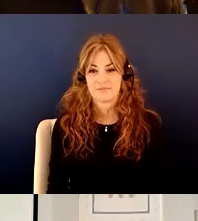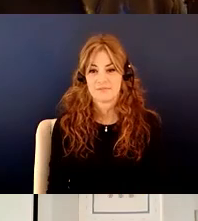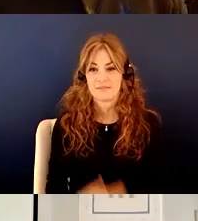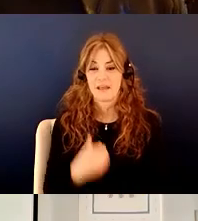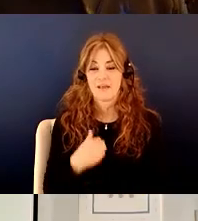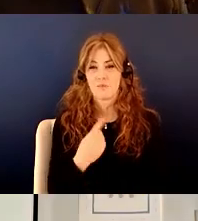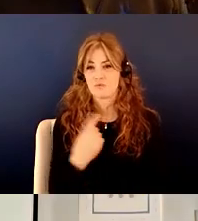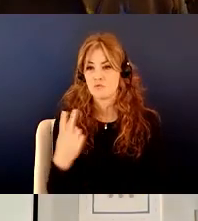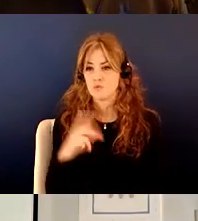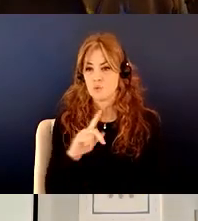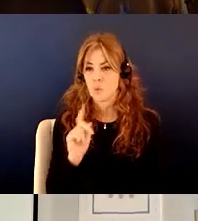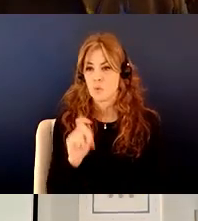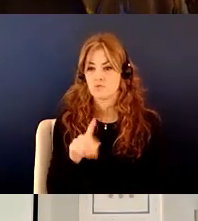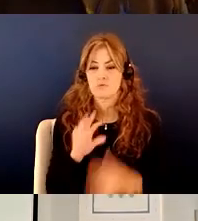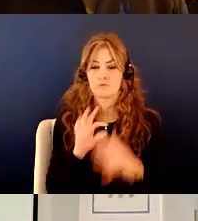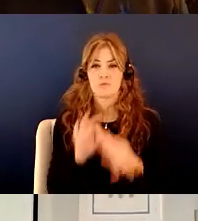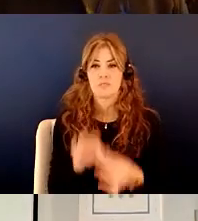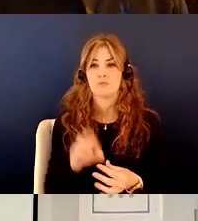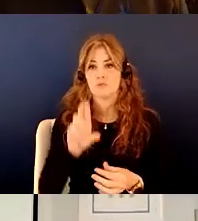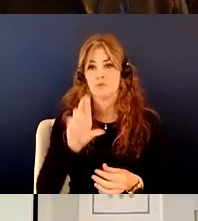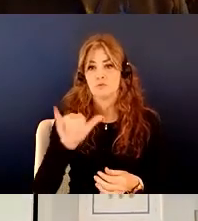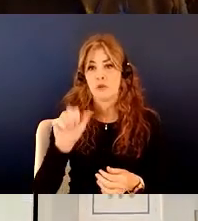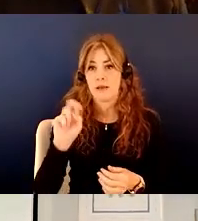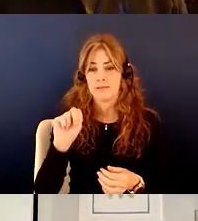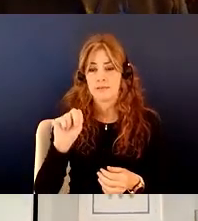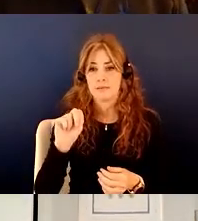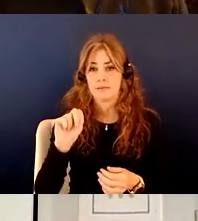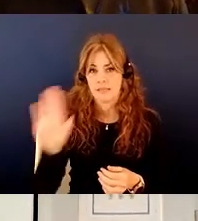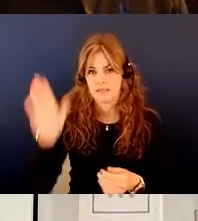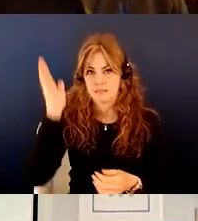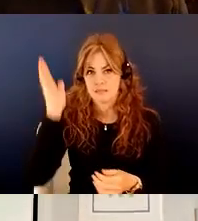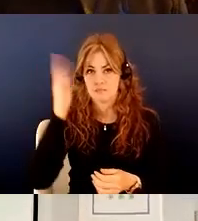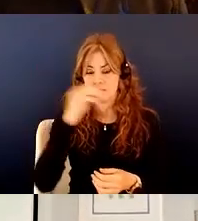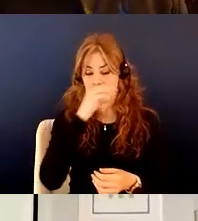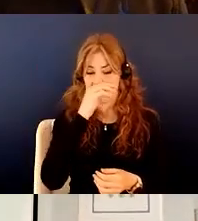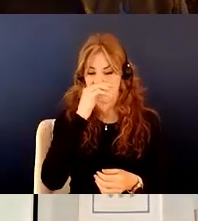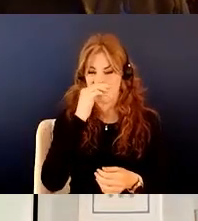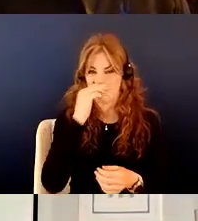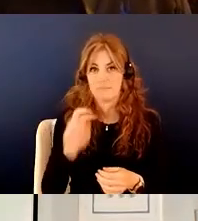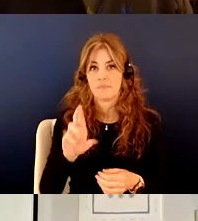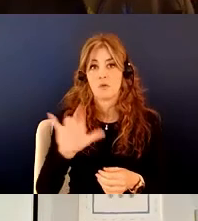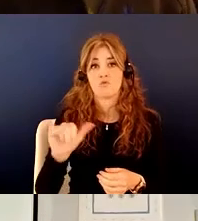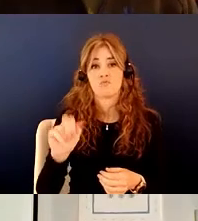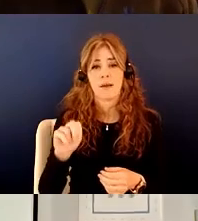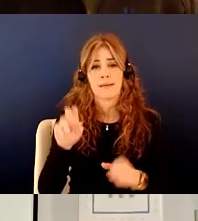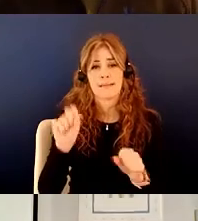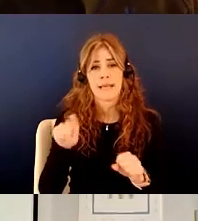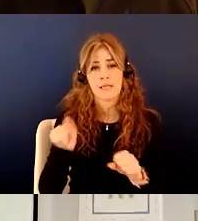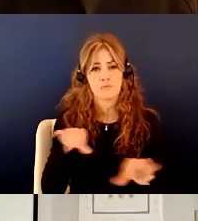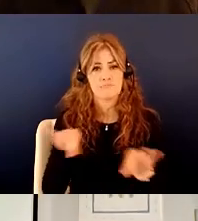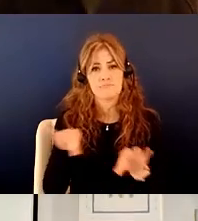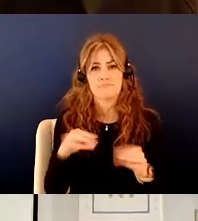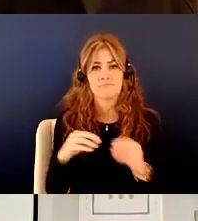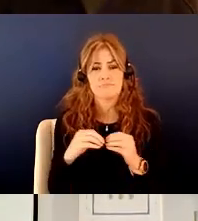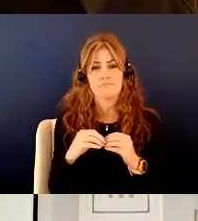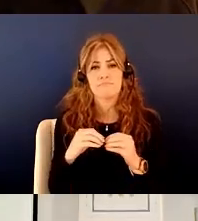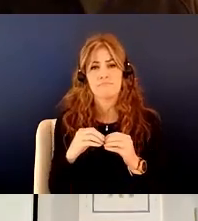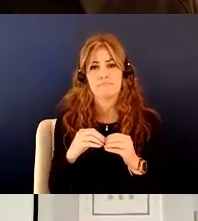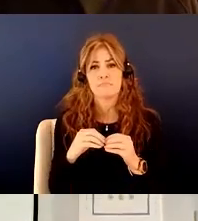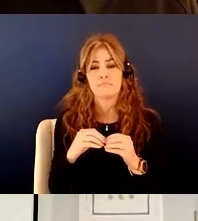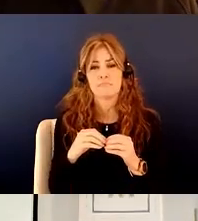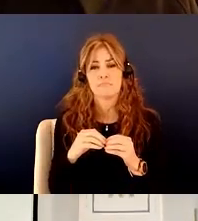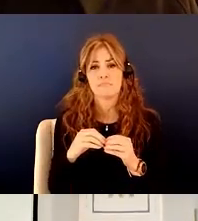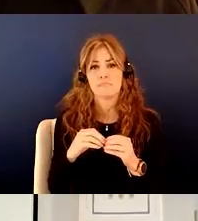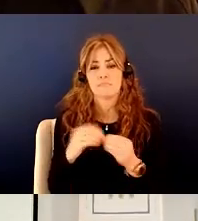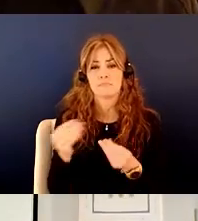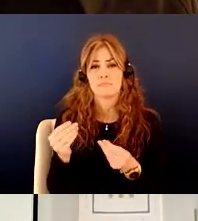that pertain more so to Ryan's presentation. Ryan, can you speak a bit more about moderator variables? There was